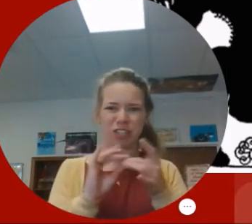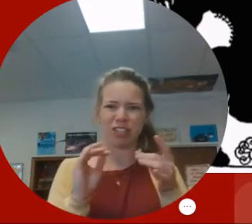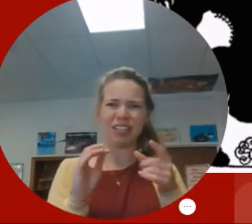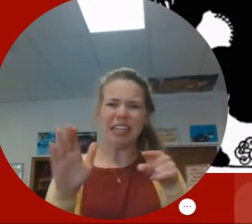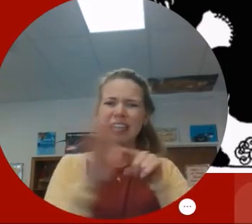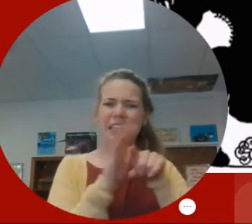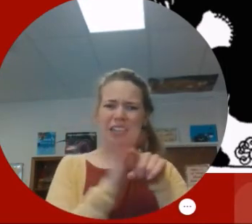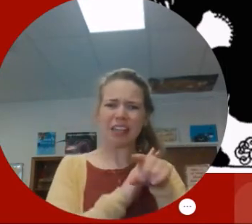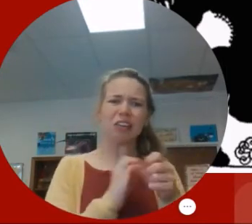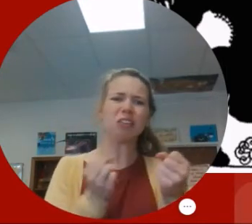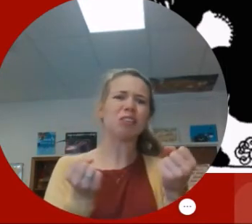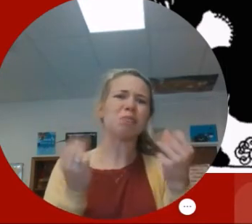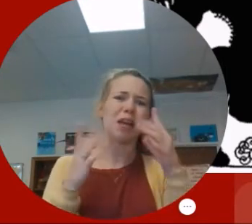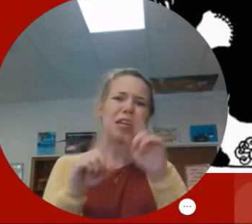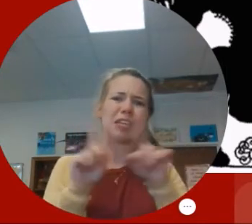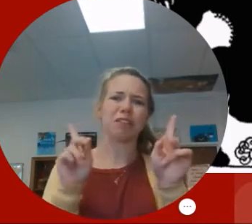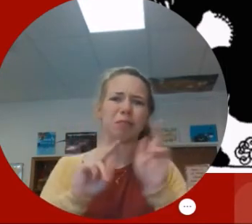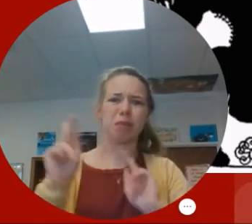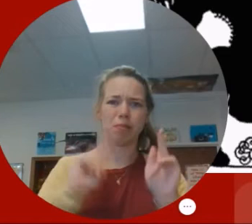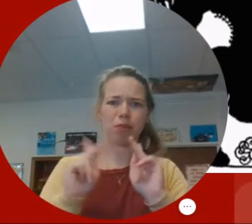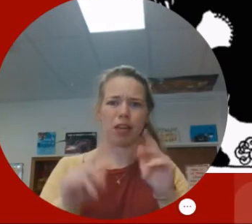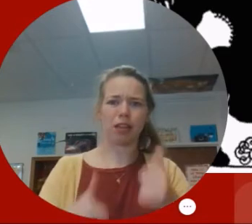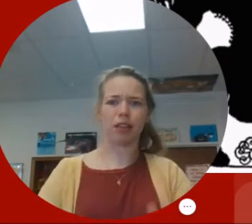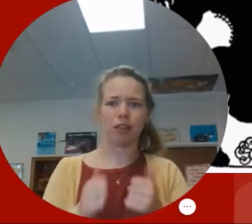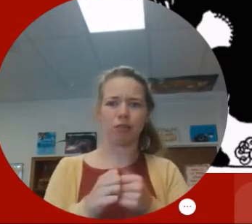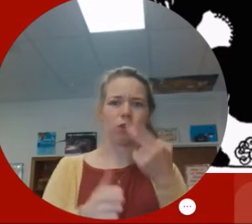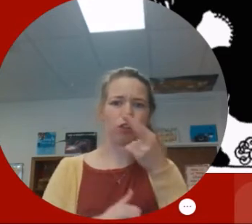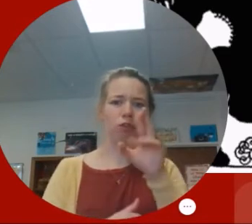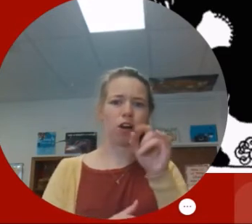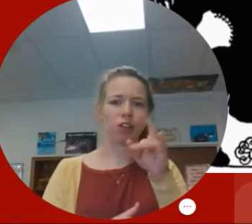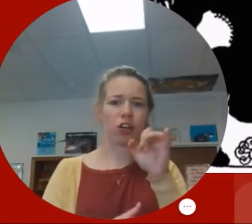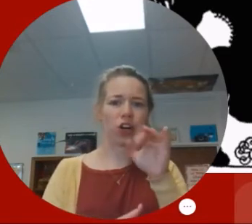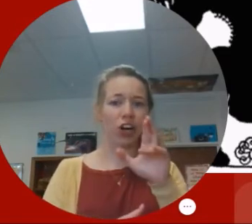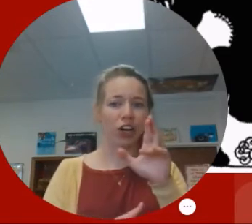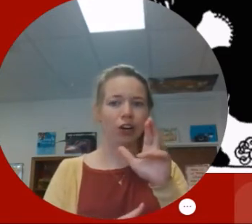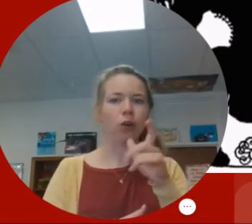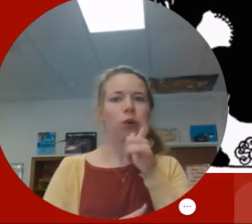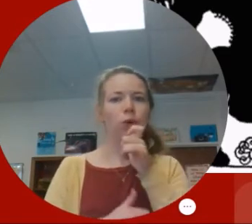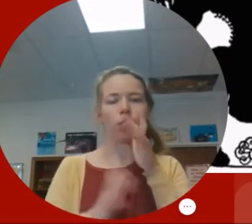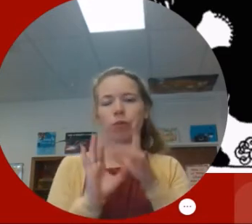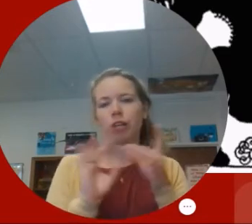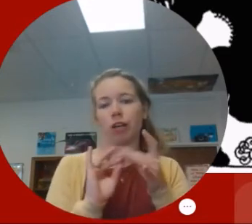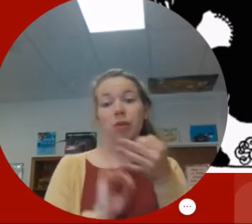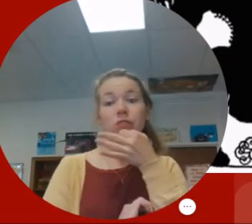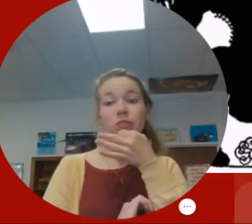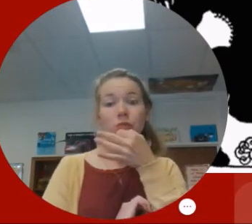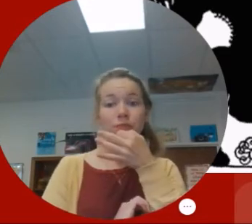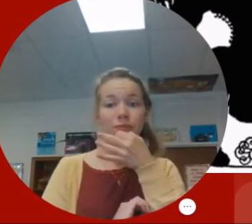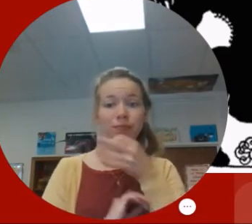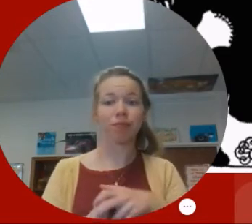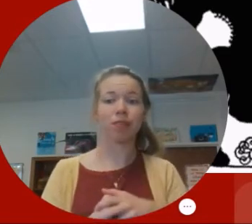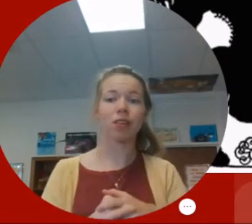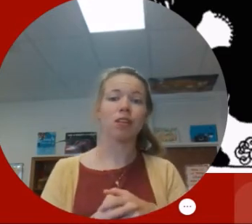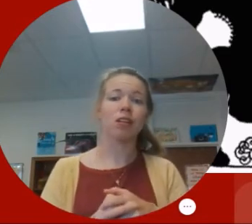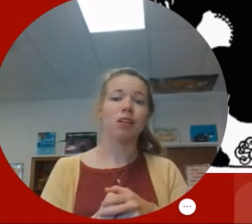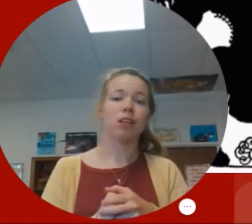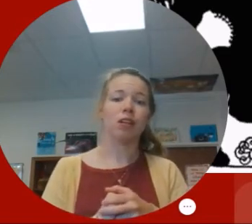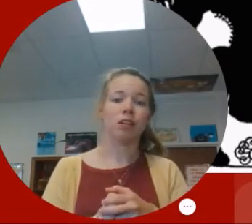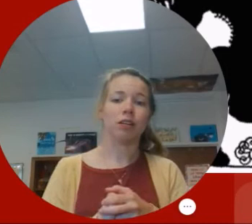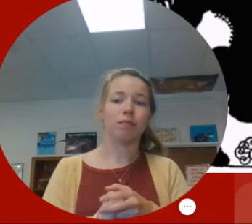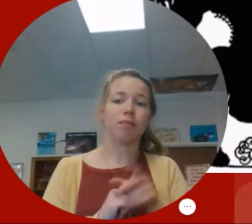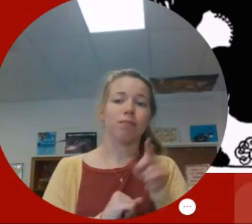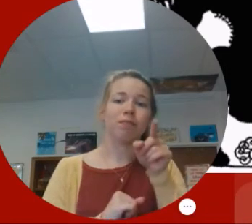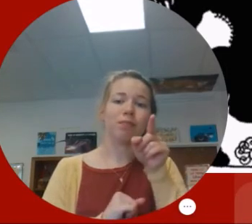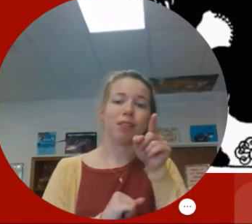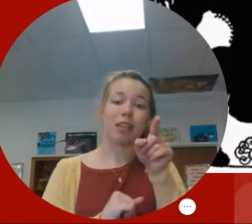just mentioned he kills many different people that live with Hrothgar, who we will talk about soon.